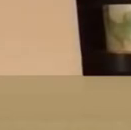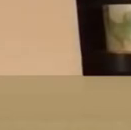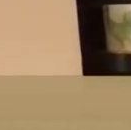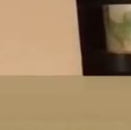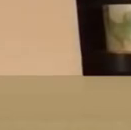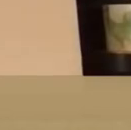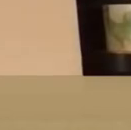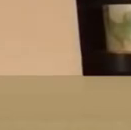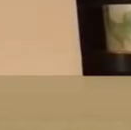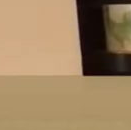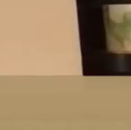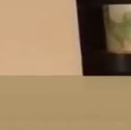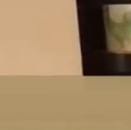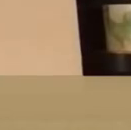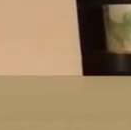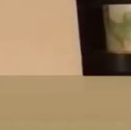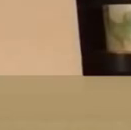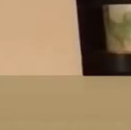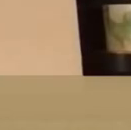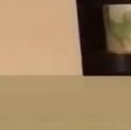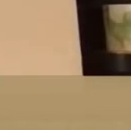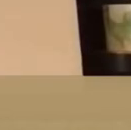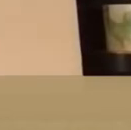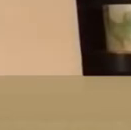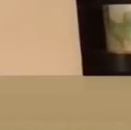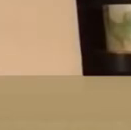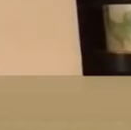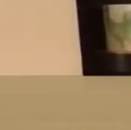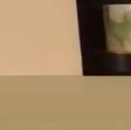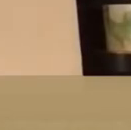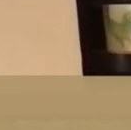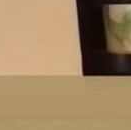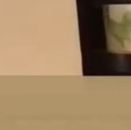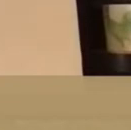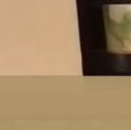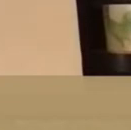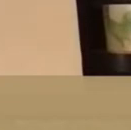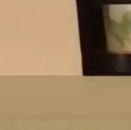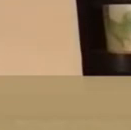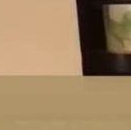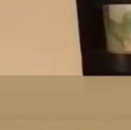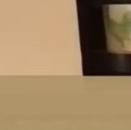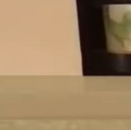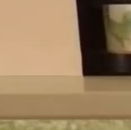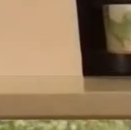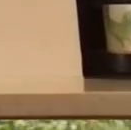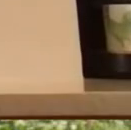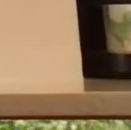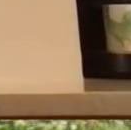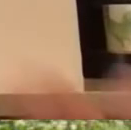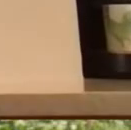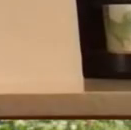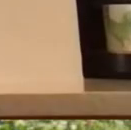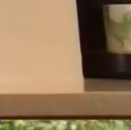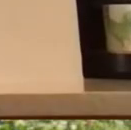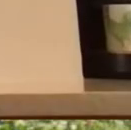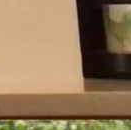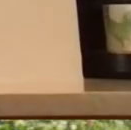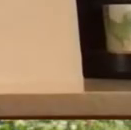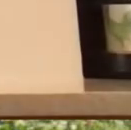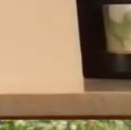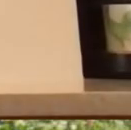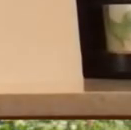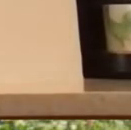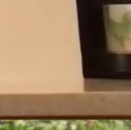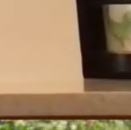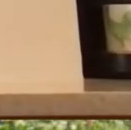Agriculture's ability to access the Commodity Credit Corporation, the funds and flexibility of that program, as was evidenced today in those